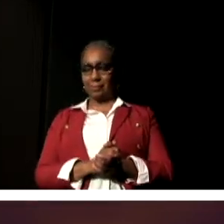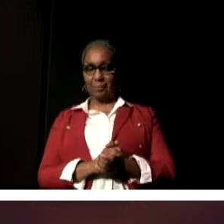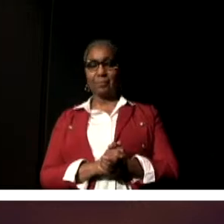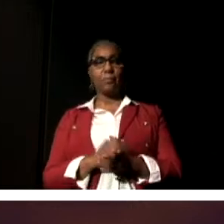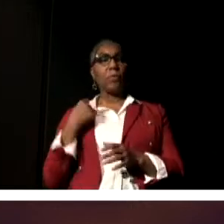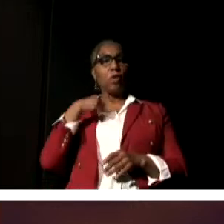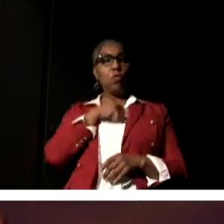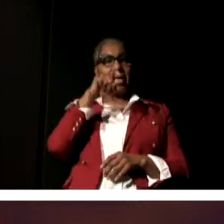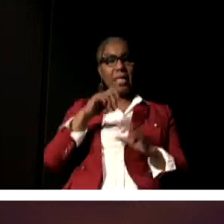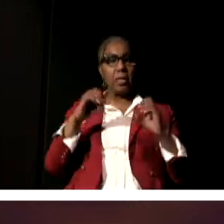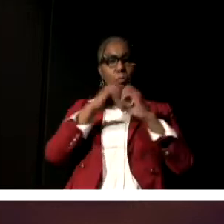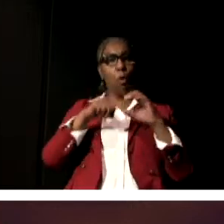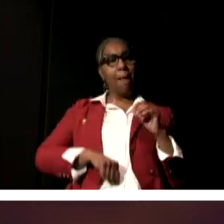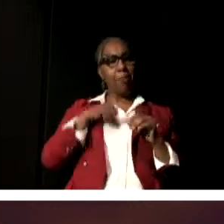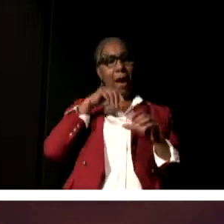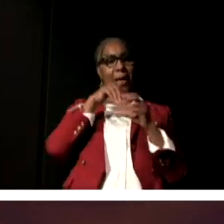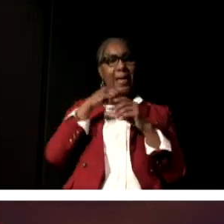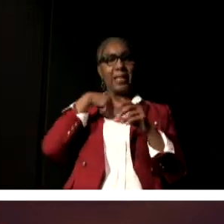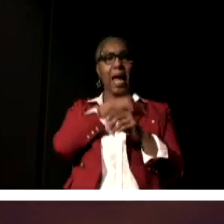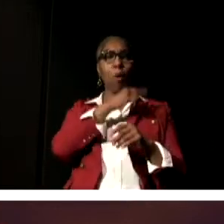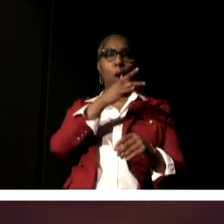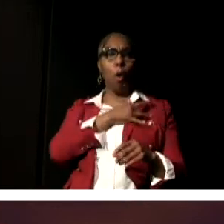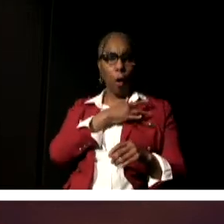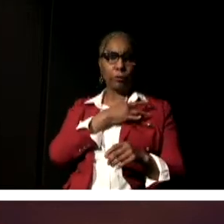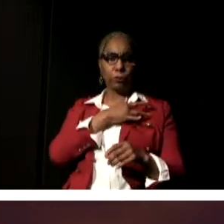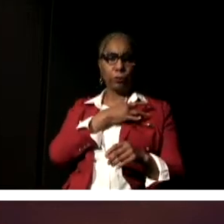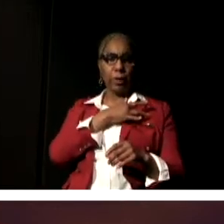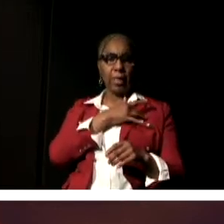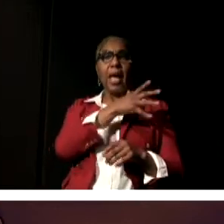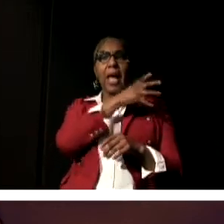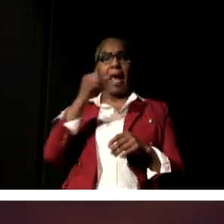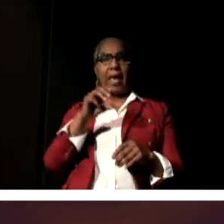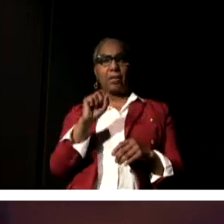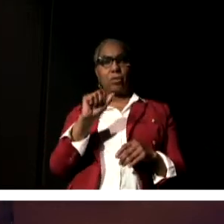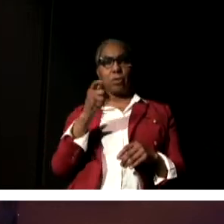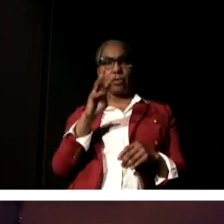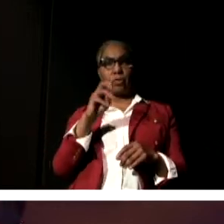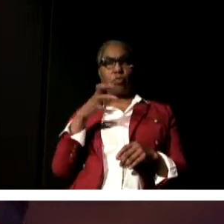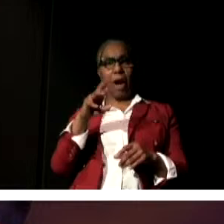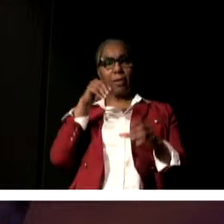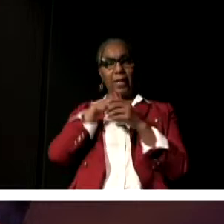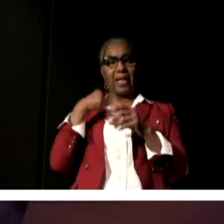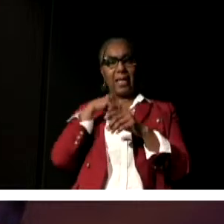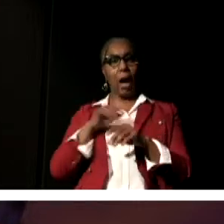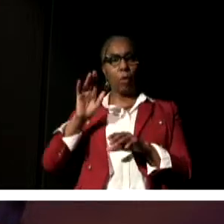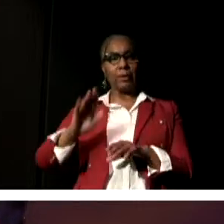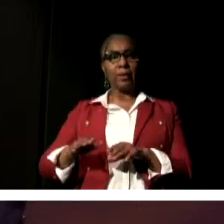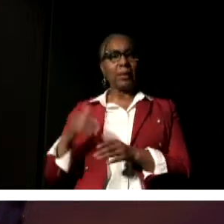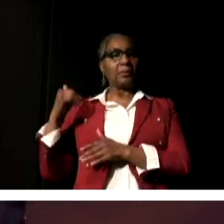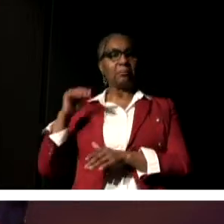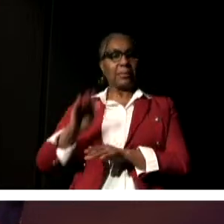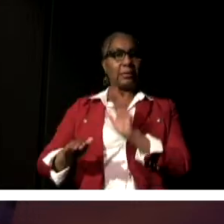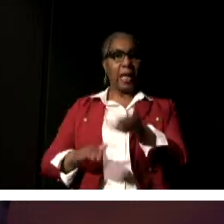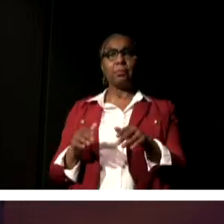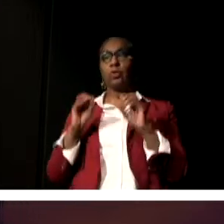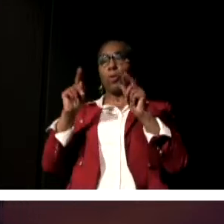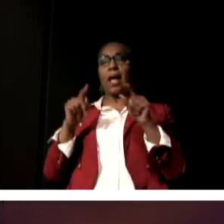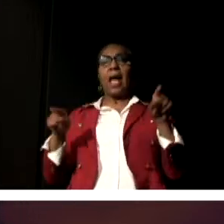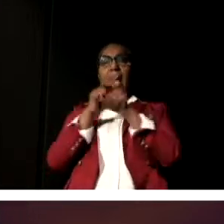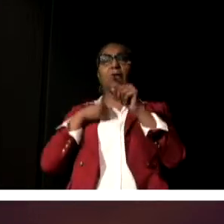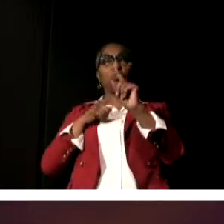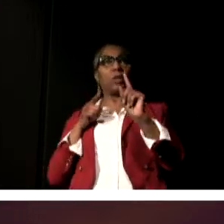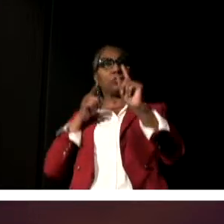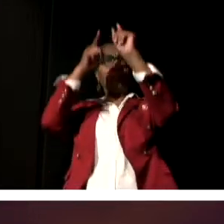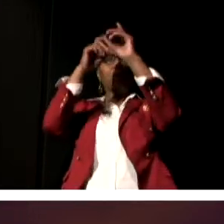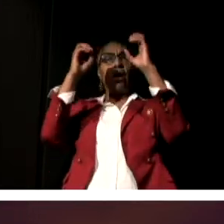We need more pride in our hearts and swagger in our steps. And as we work towards